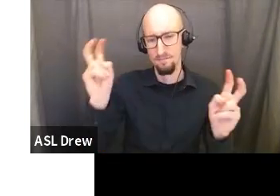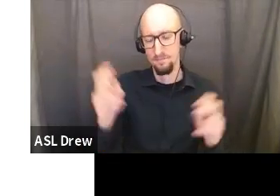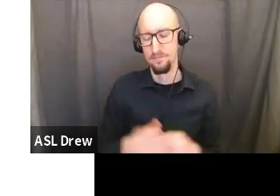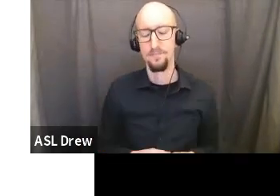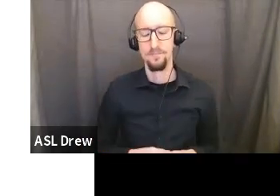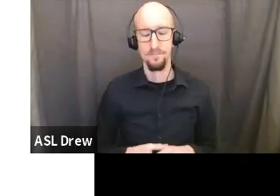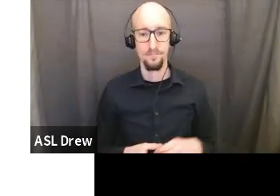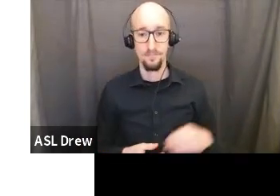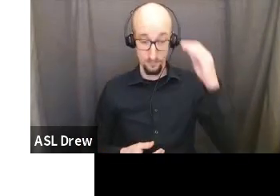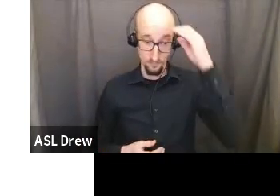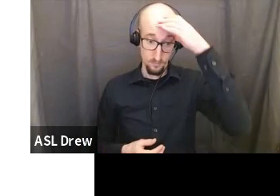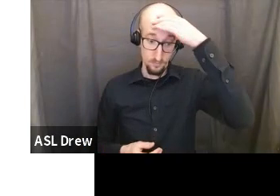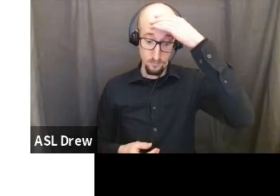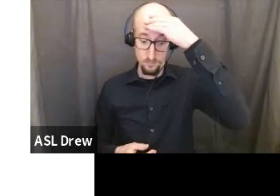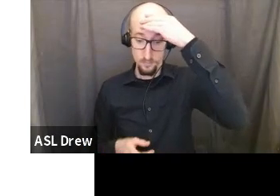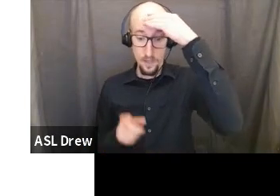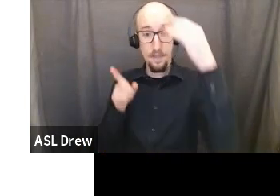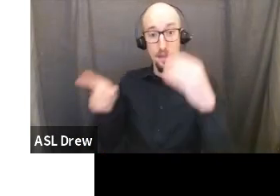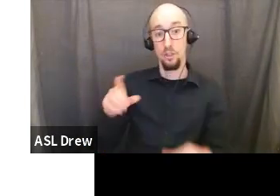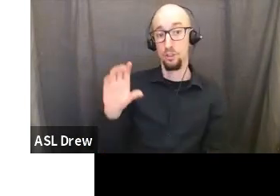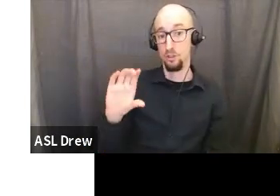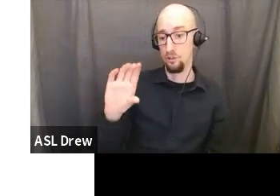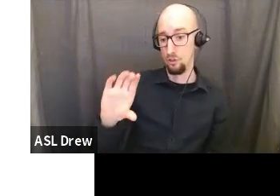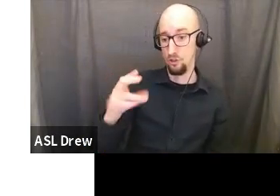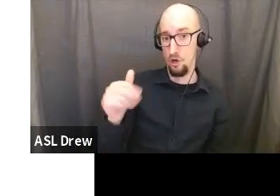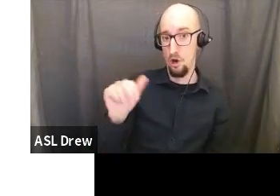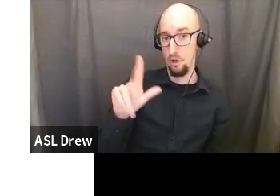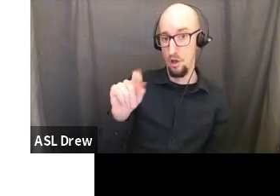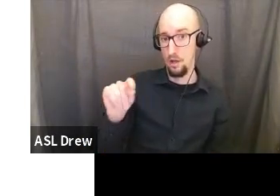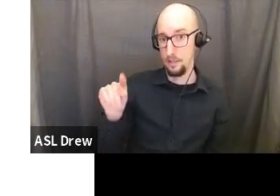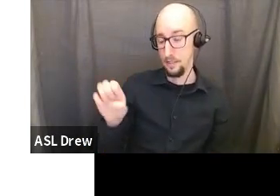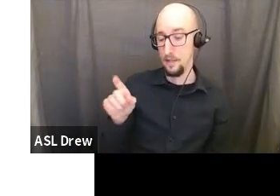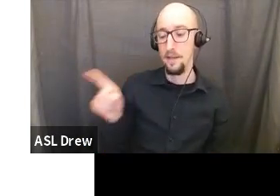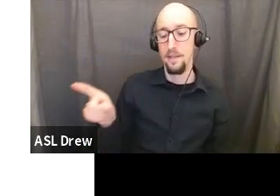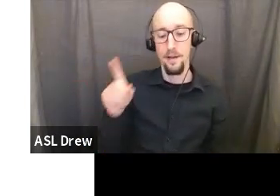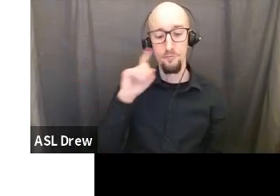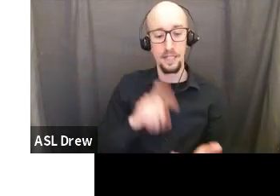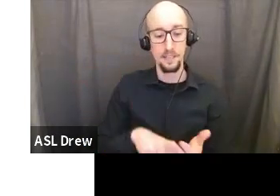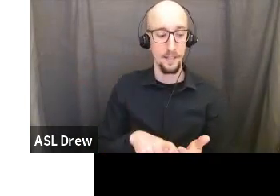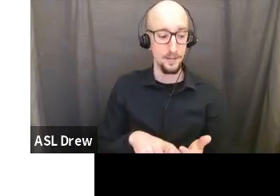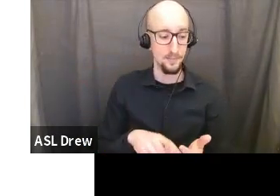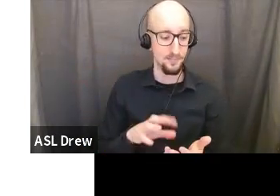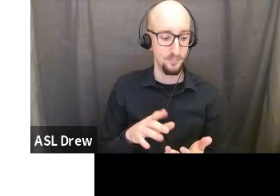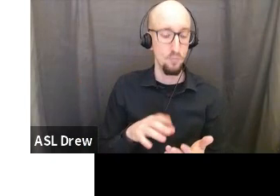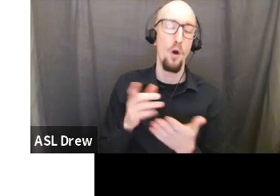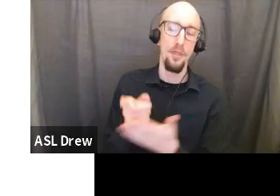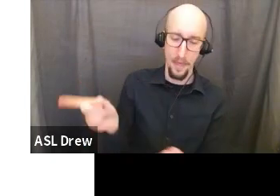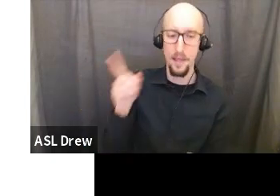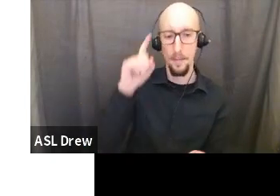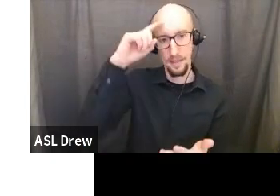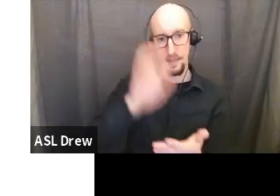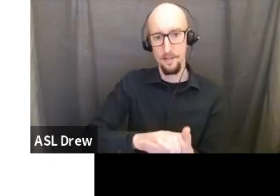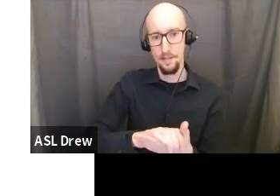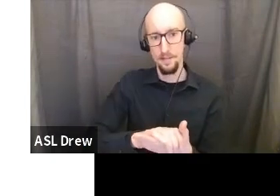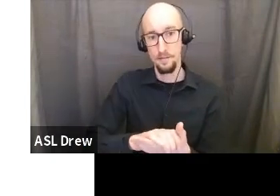There was a recognition in Charlotte that, or a belief, which is